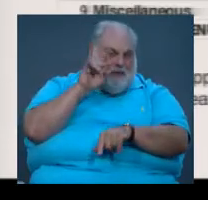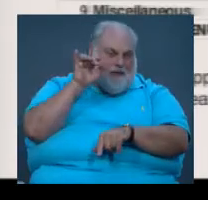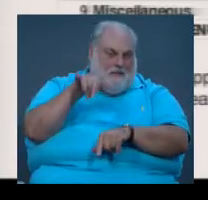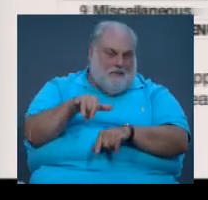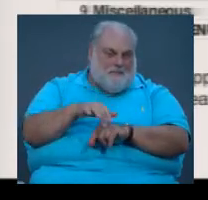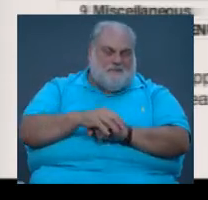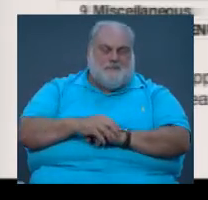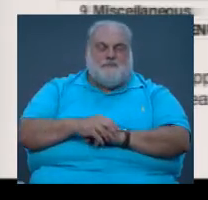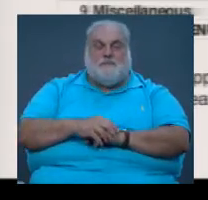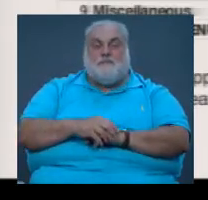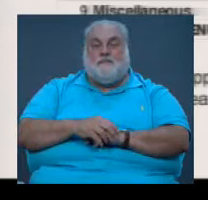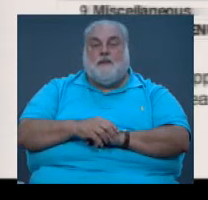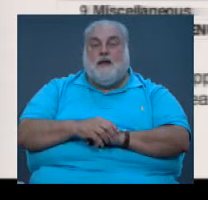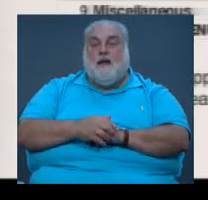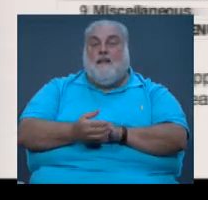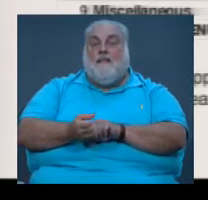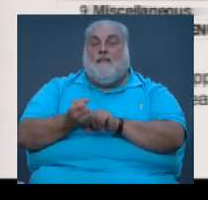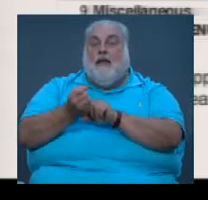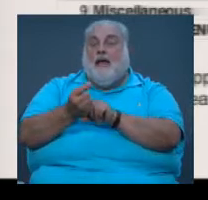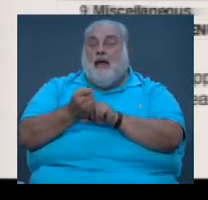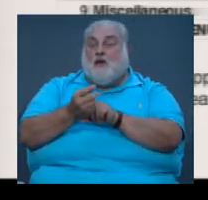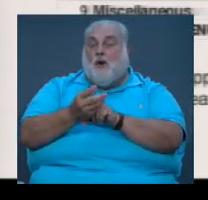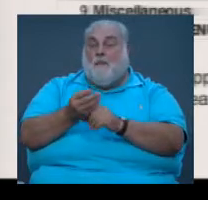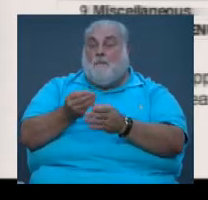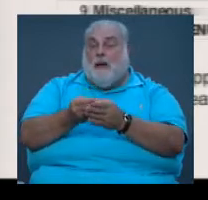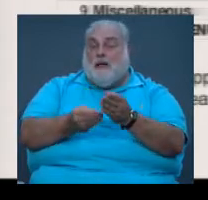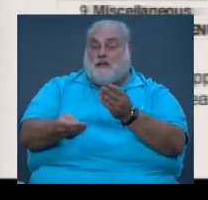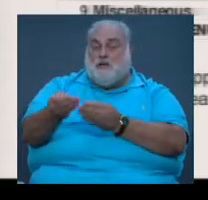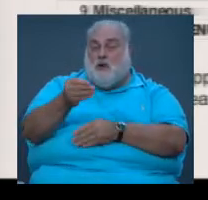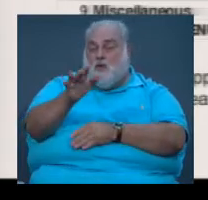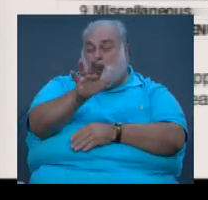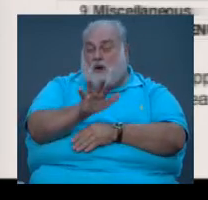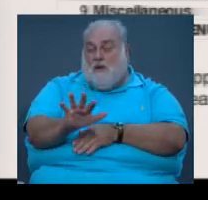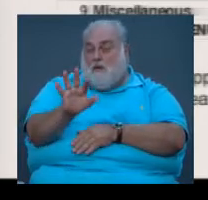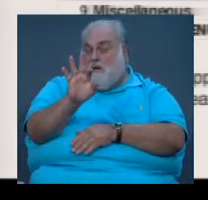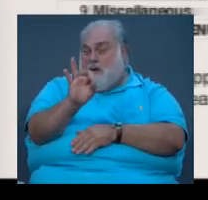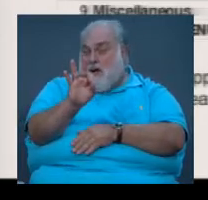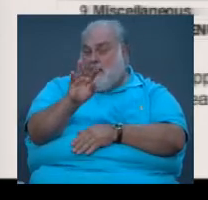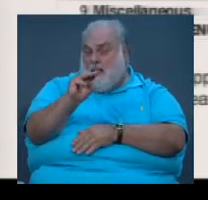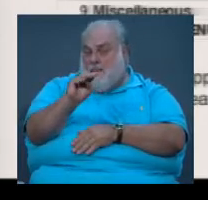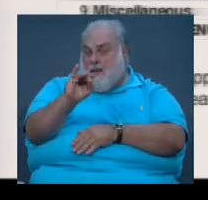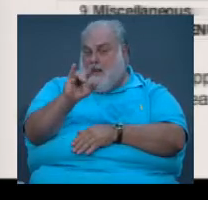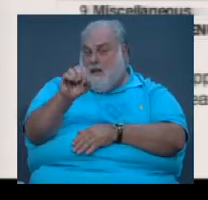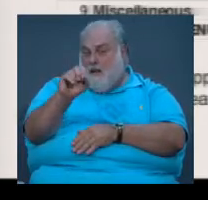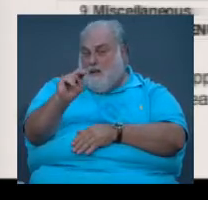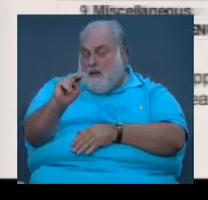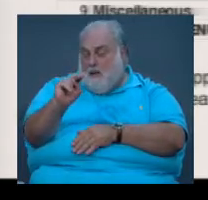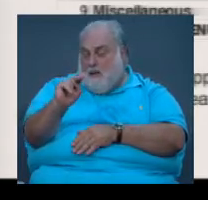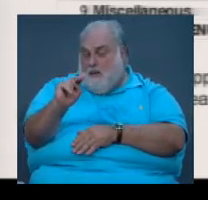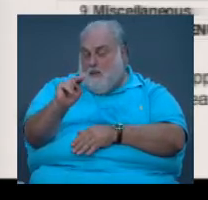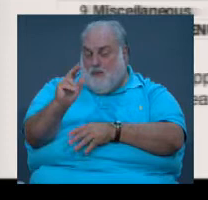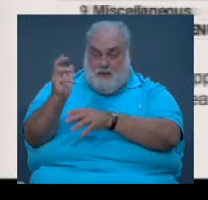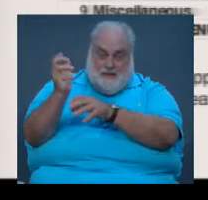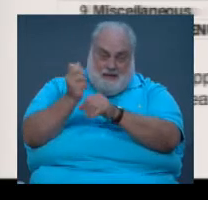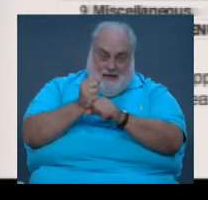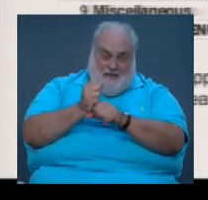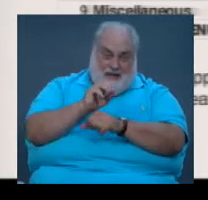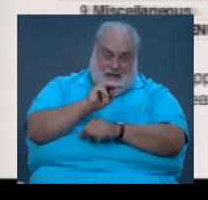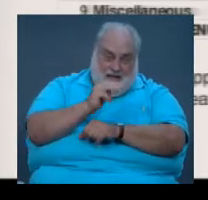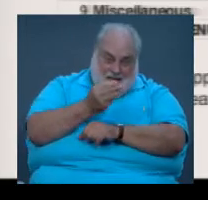was in the $9 million range. We actually were notified that we received